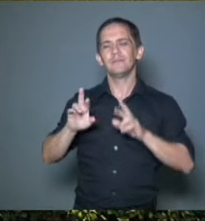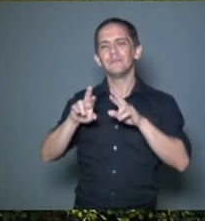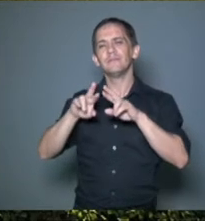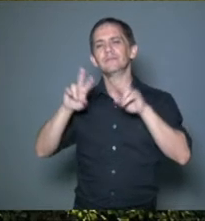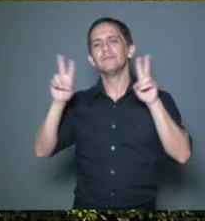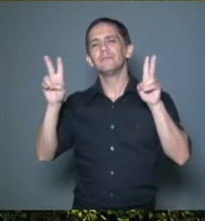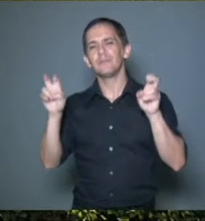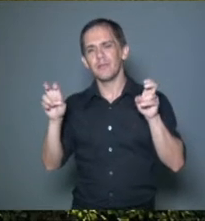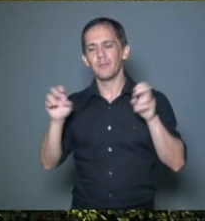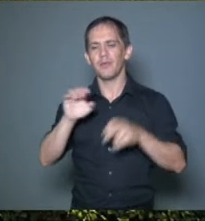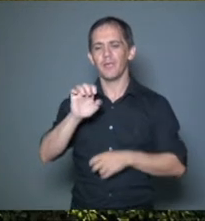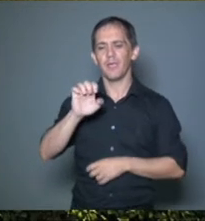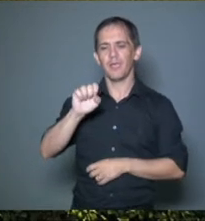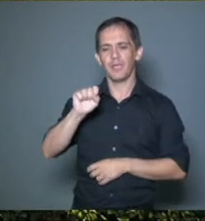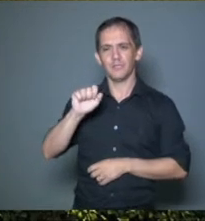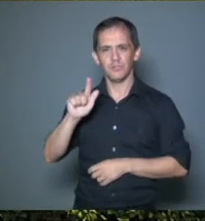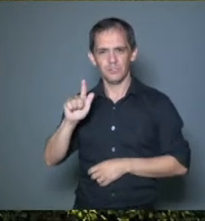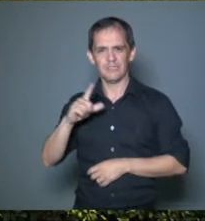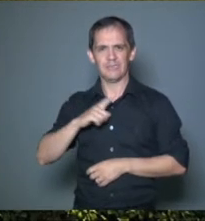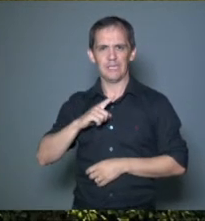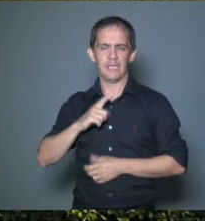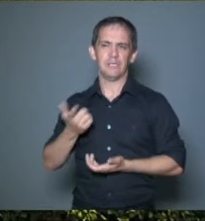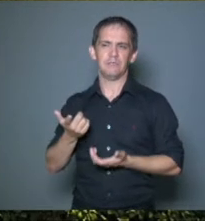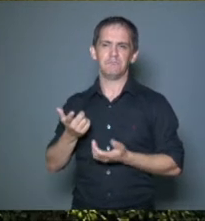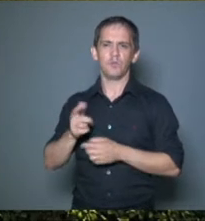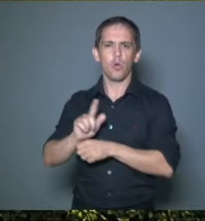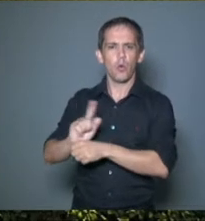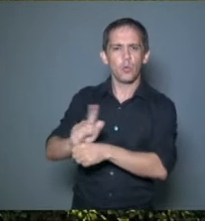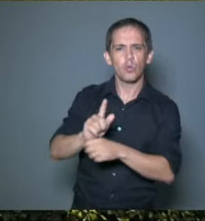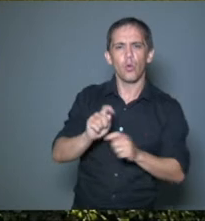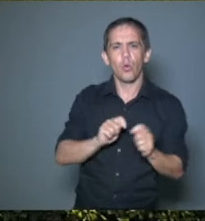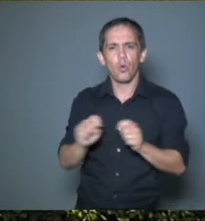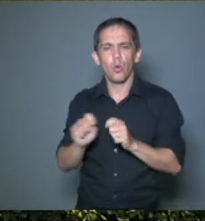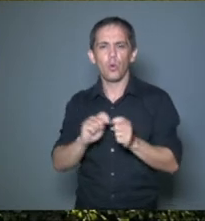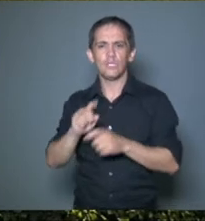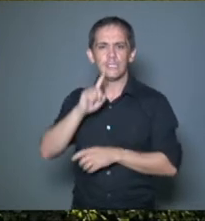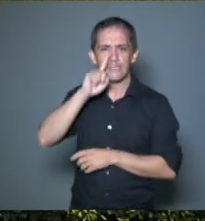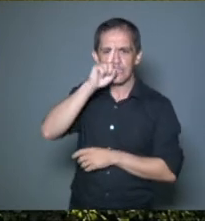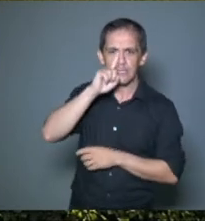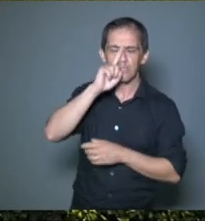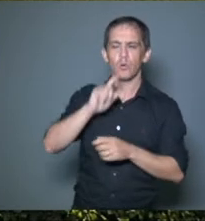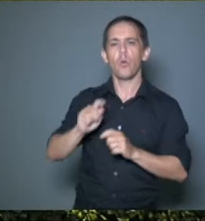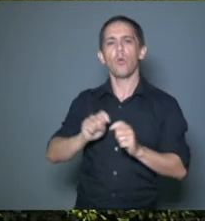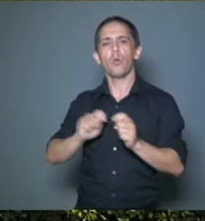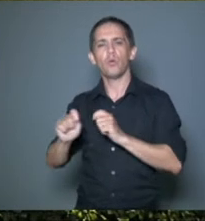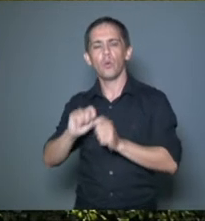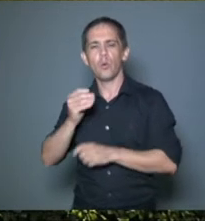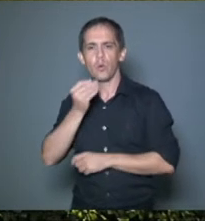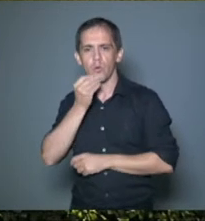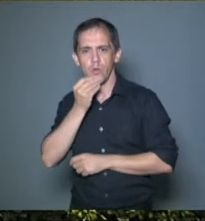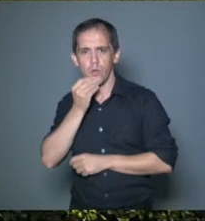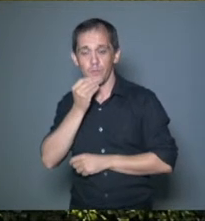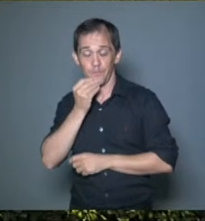So we know that the ESG agenda is very important for investors because it includes risk management, opportunity management.